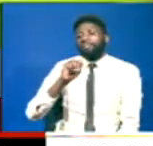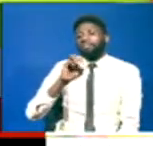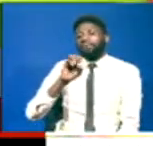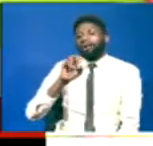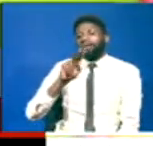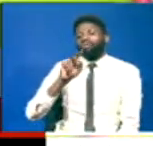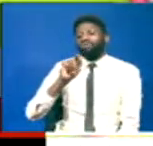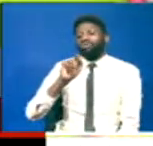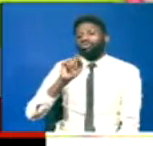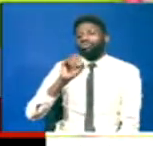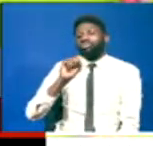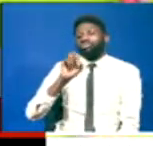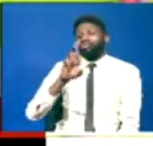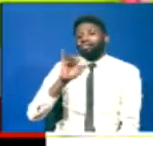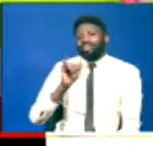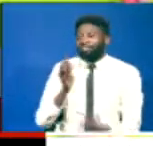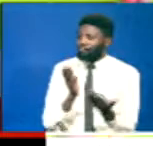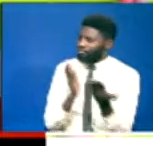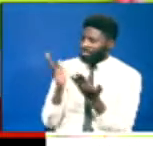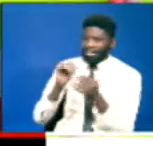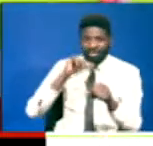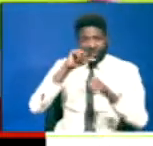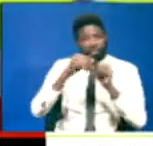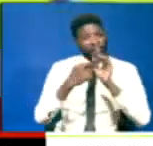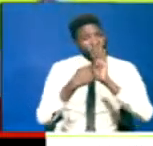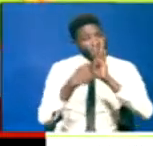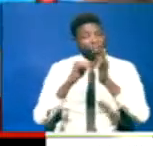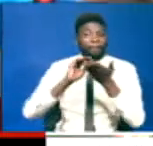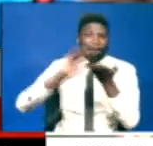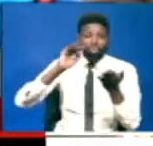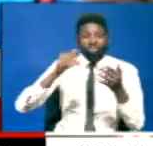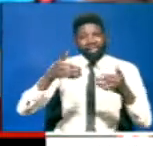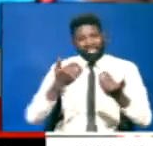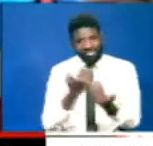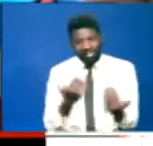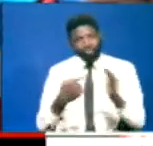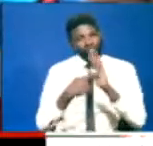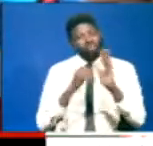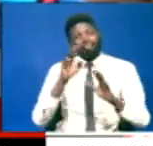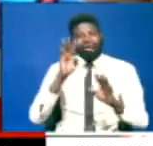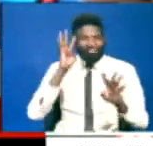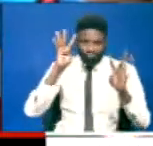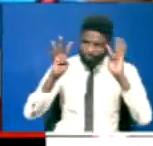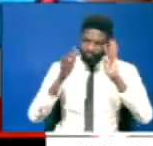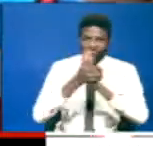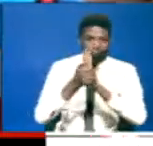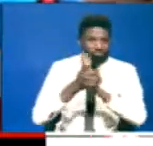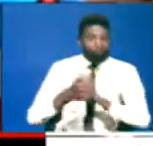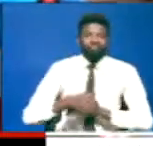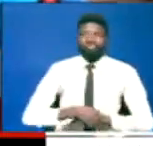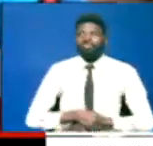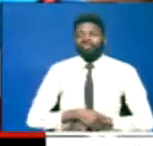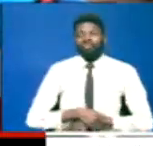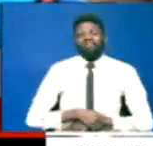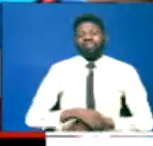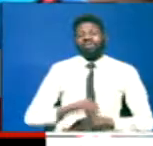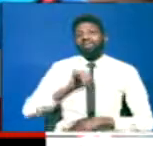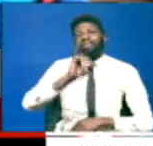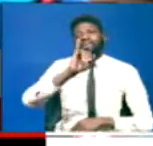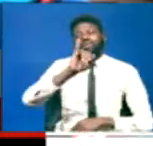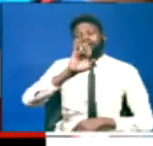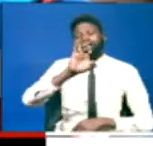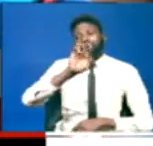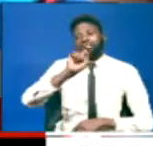play as young innovators showcased their talents and brains. 10-year-old Ethan Kirathe of Nova Pioneer